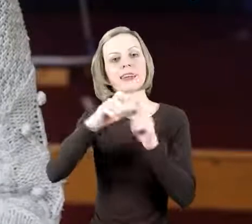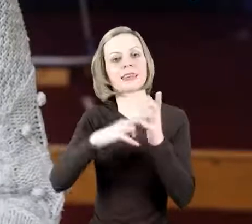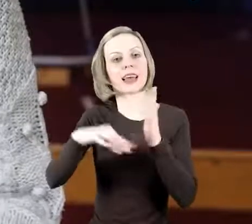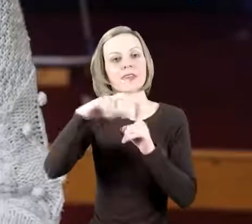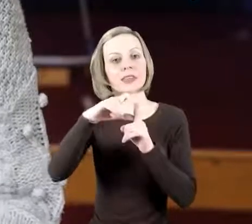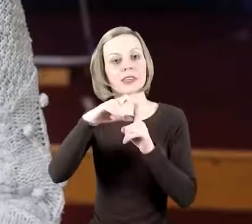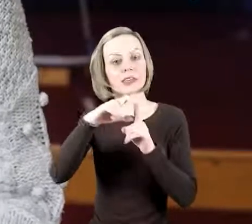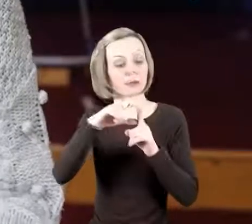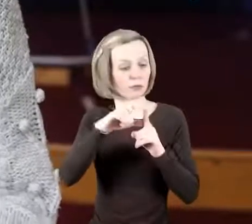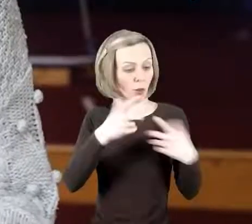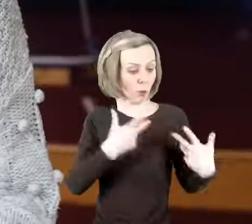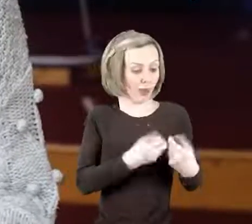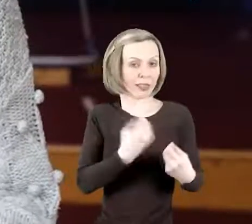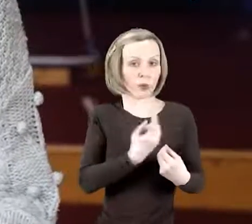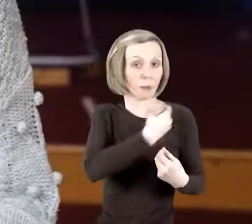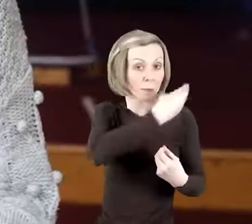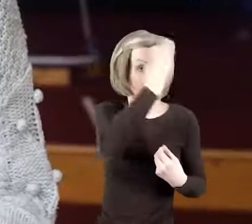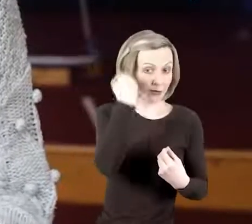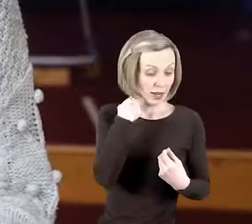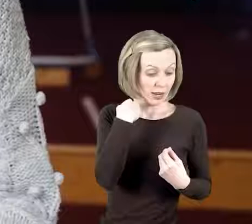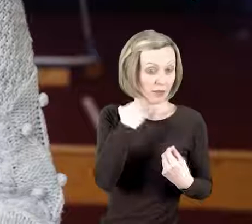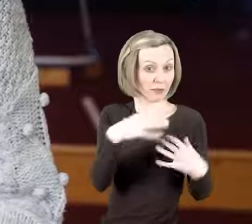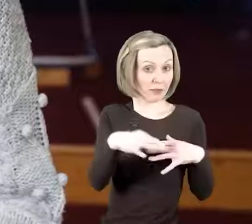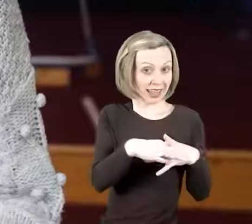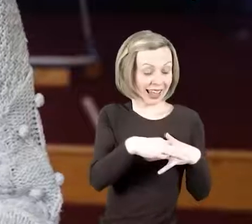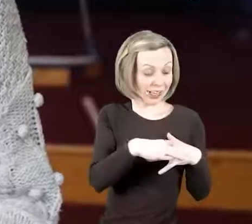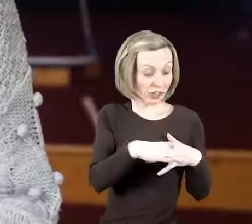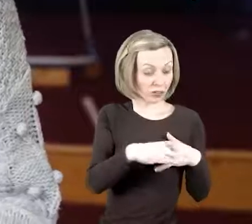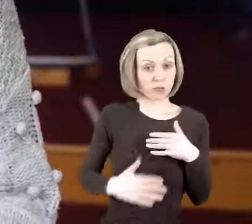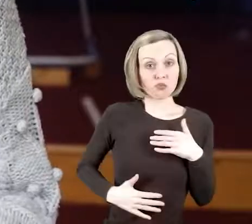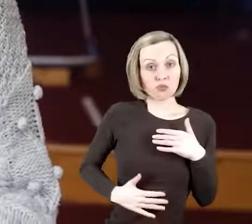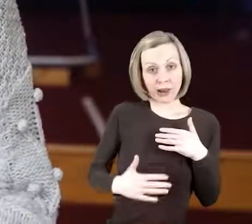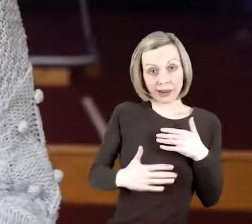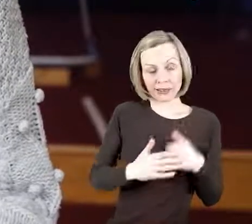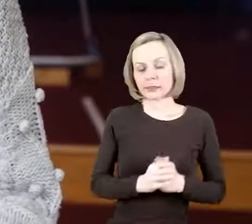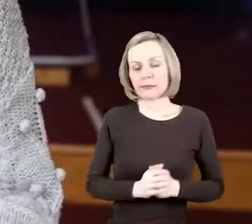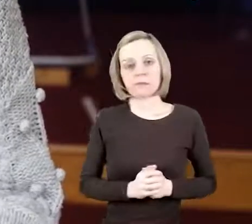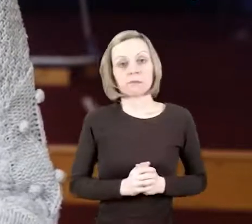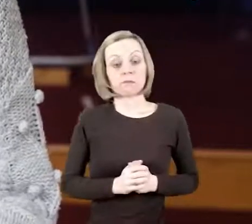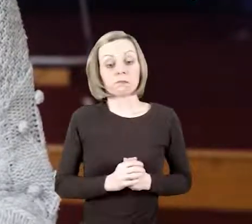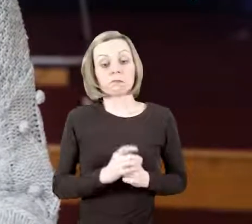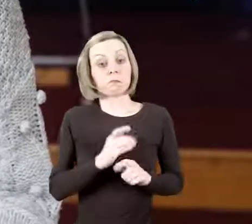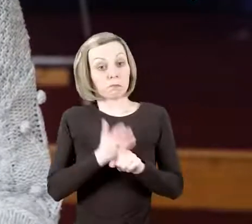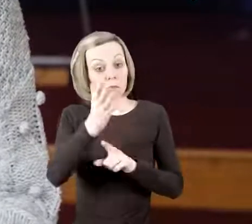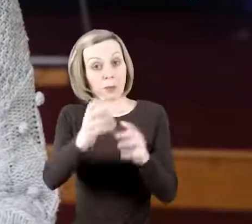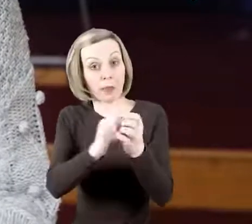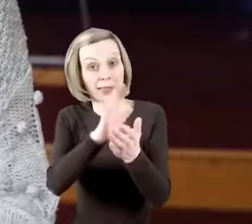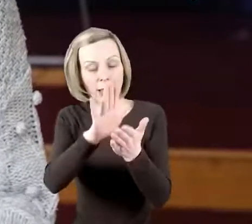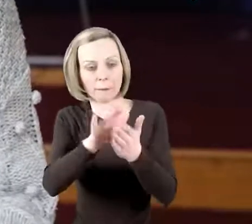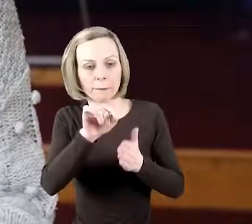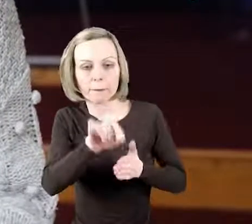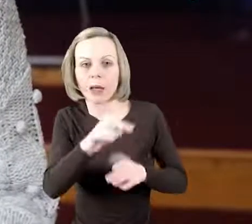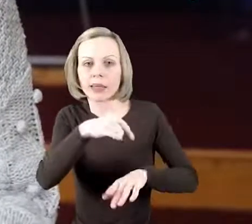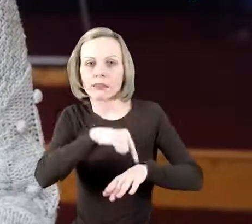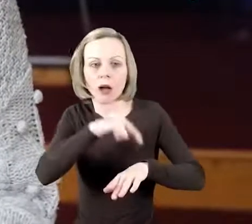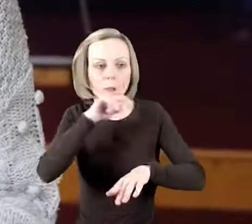with Mary, who was pledged to be married to him and was expecting a child. While they were there, the time came for the baby to